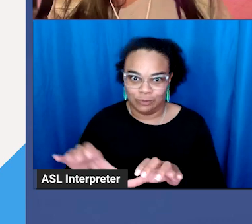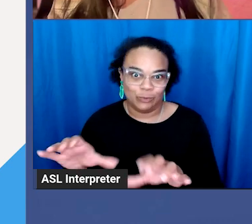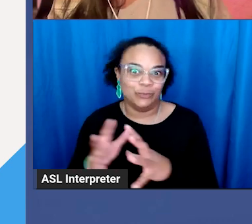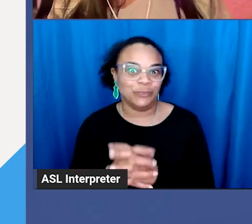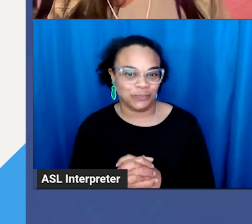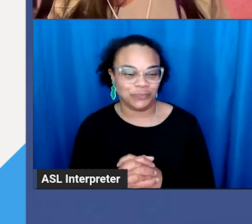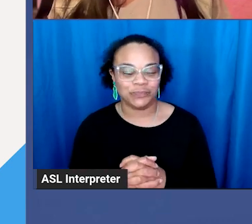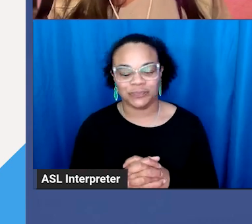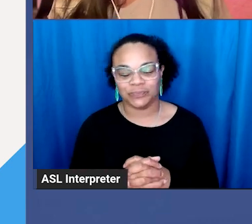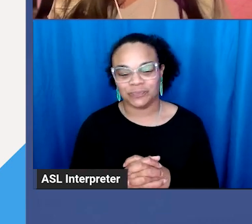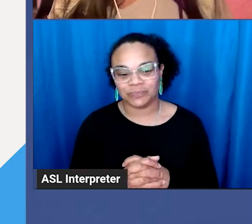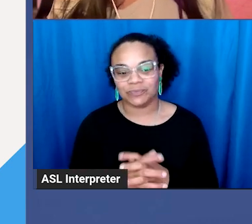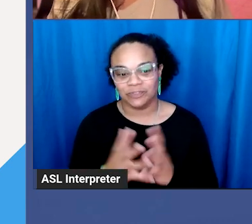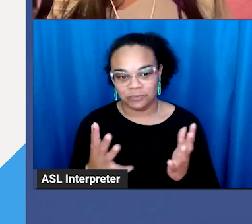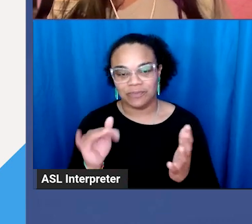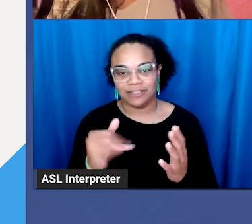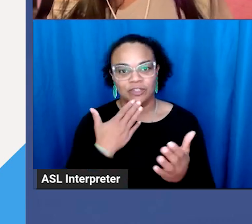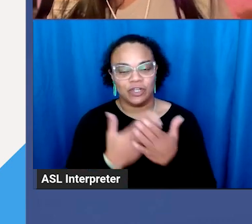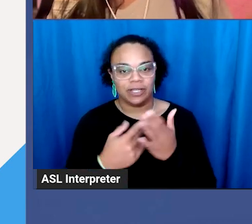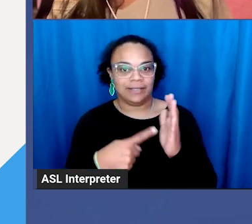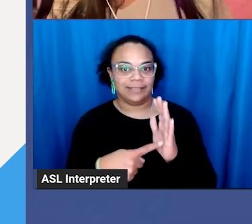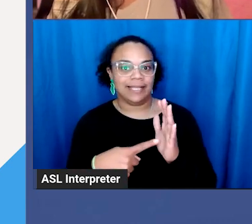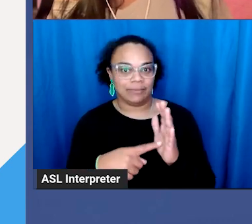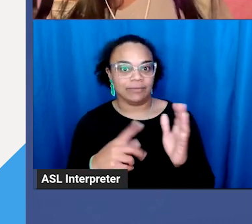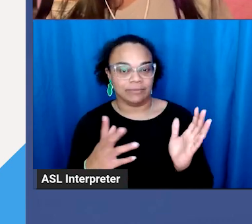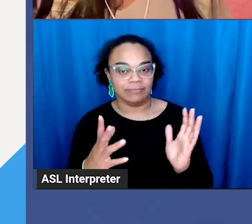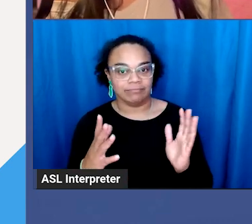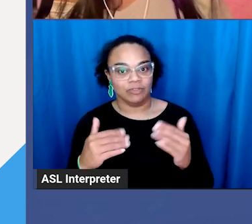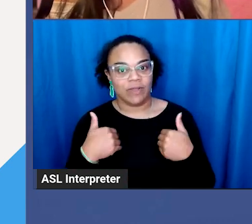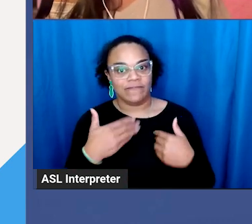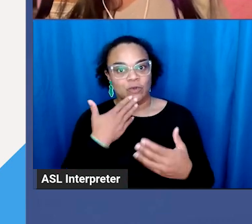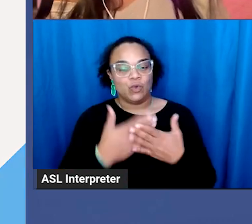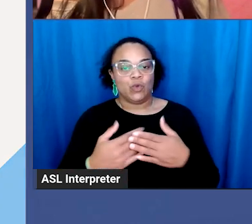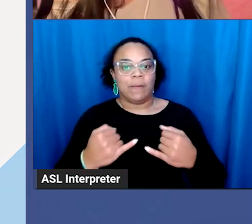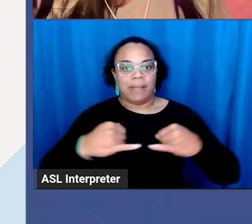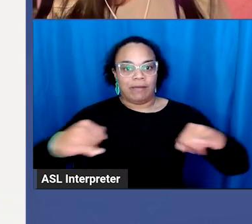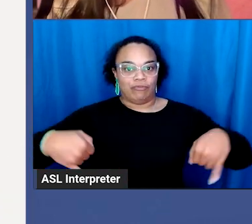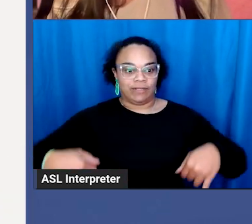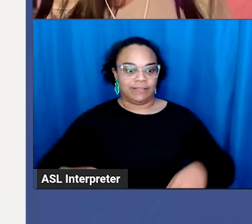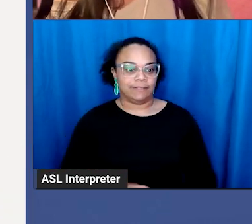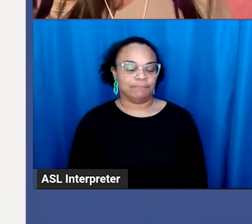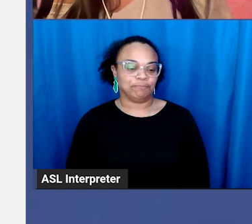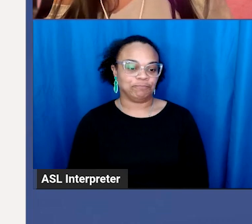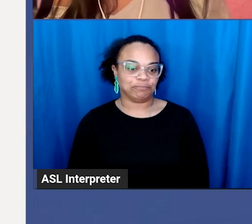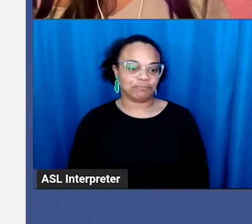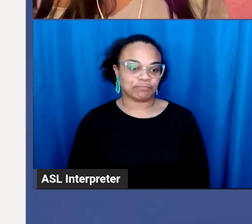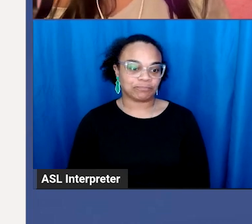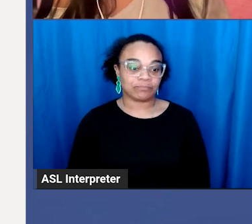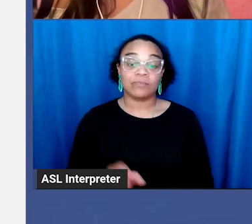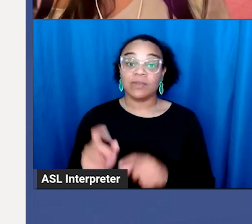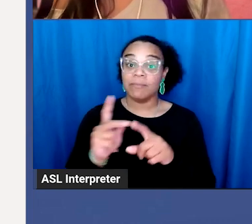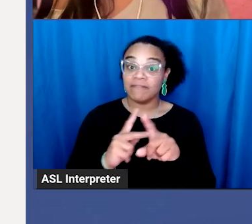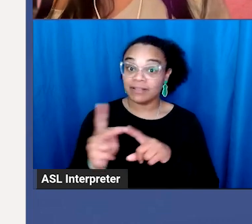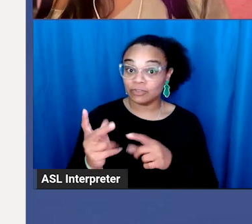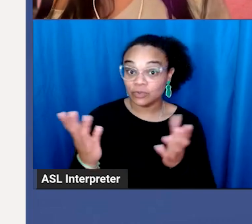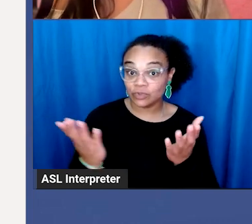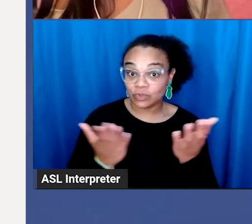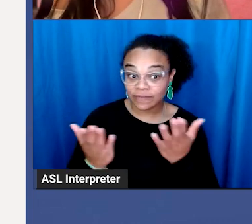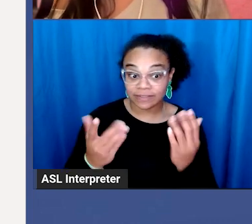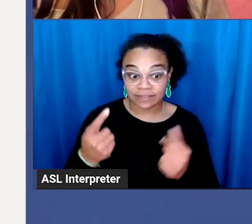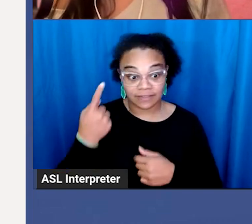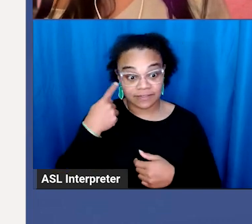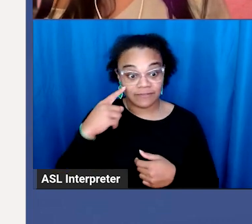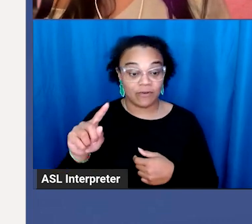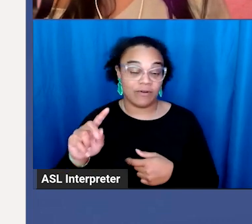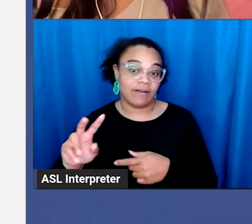So that's a good example of having good boundaries. Now, professional services